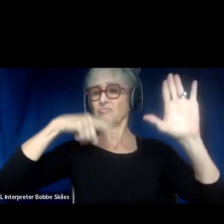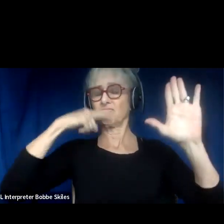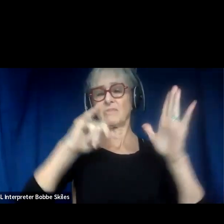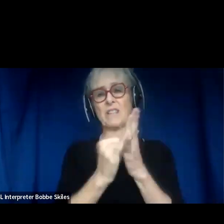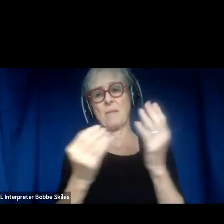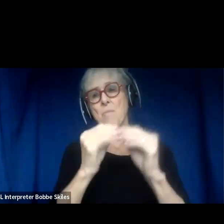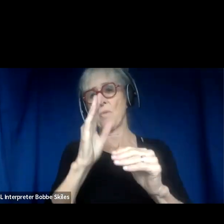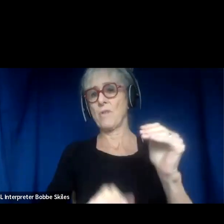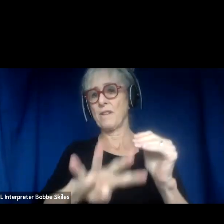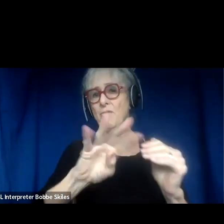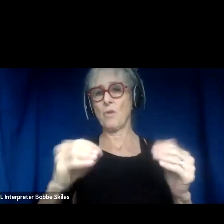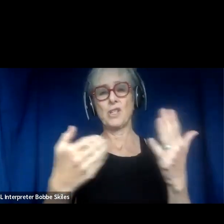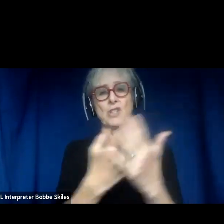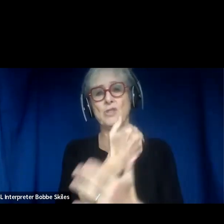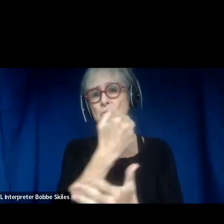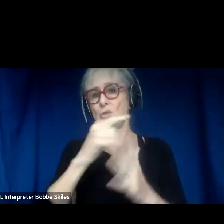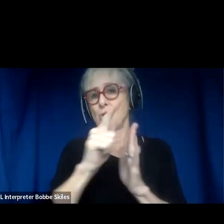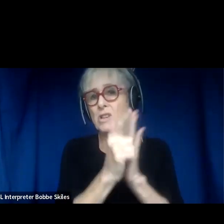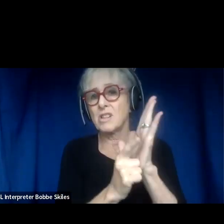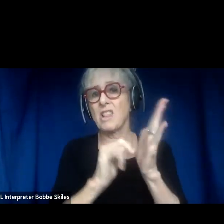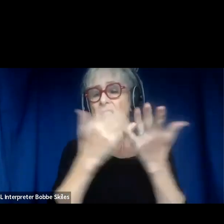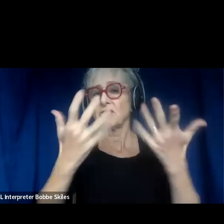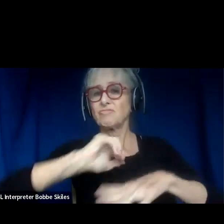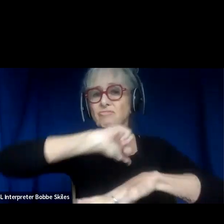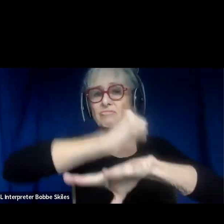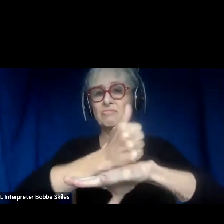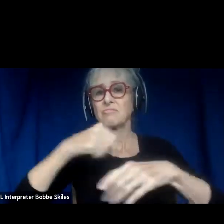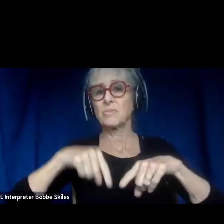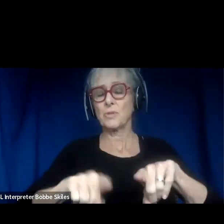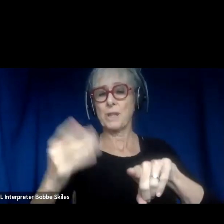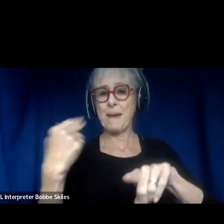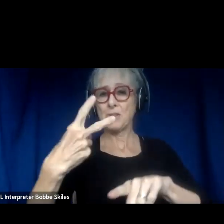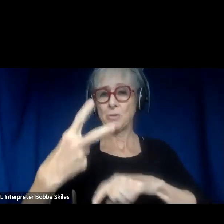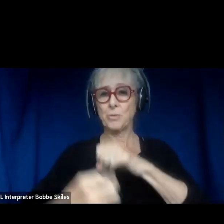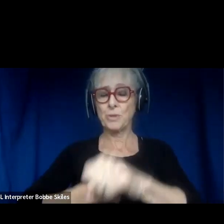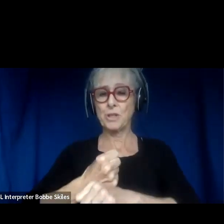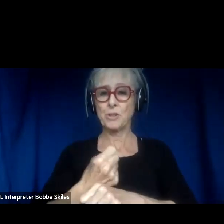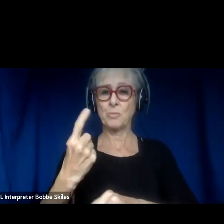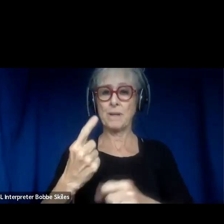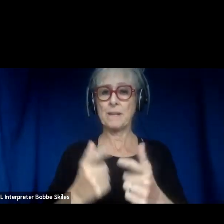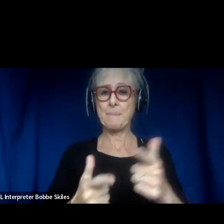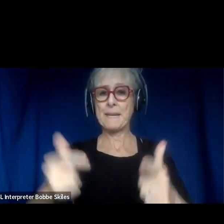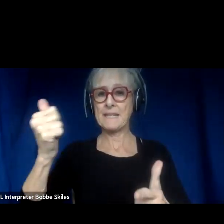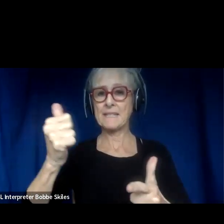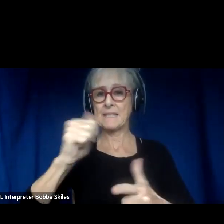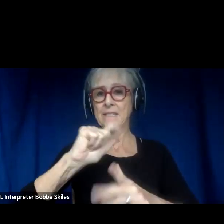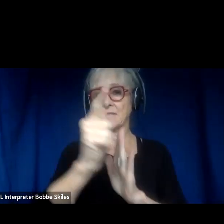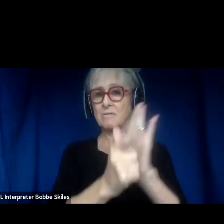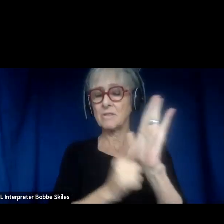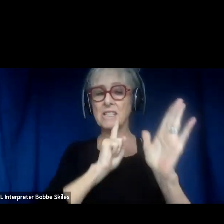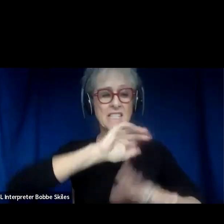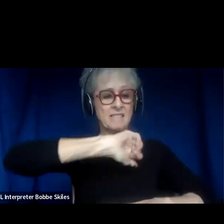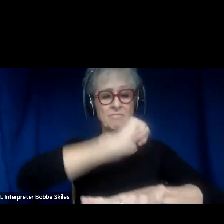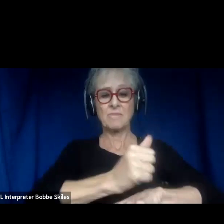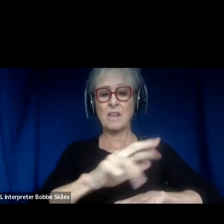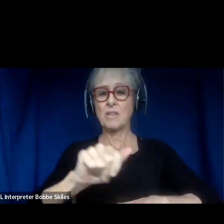over 40 new initiatives that were created within the past 2 years. One of the biggest of those initiatives is implementing the rate